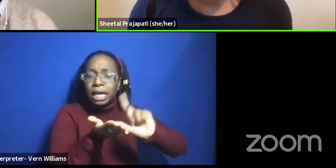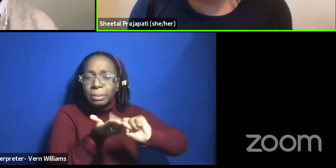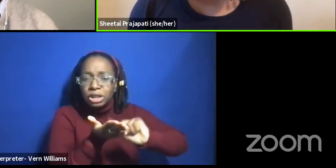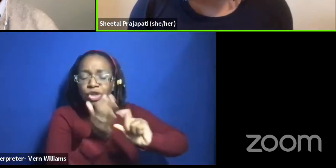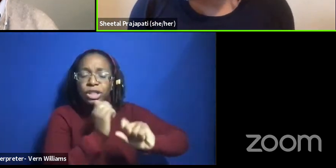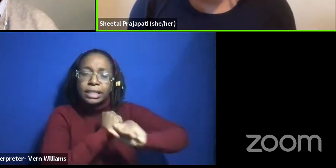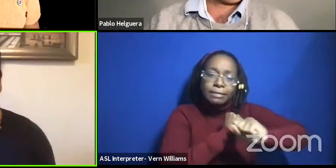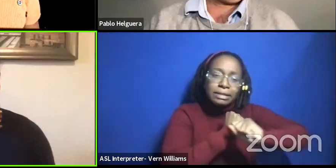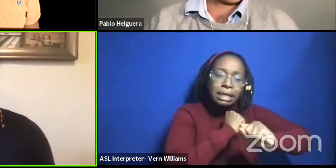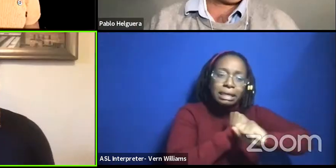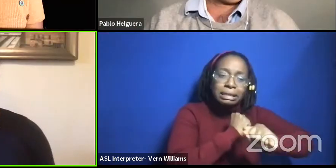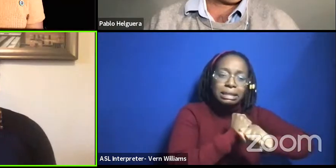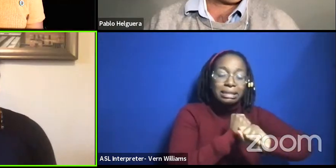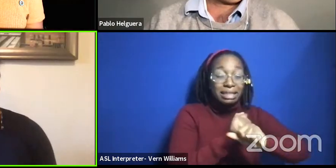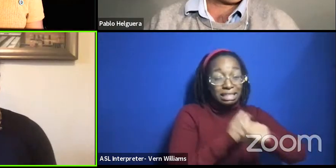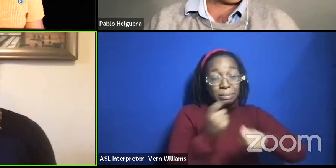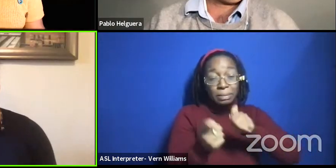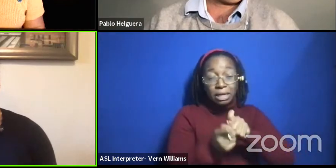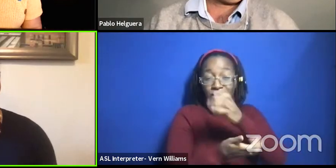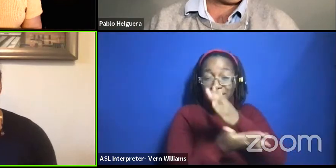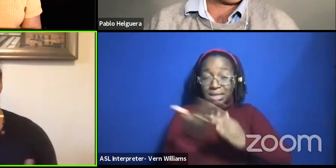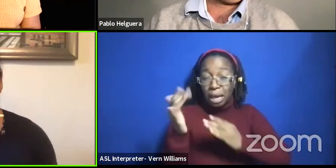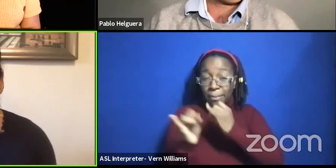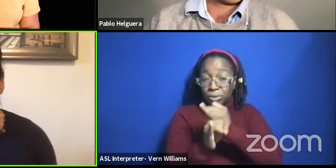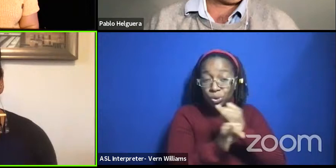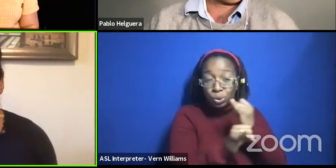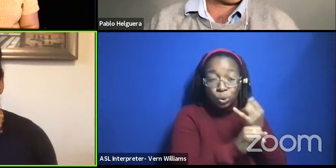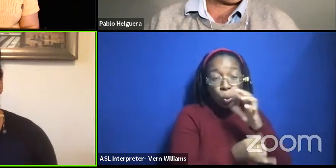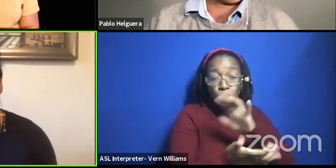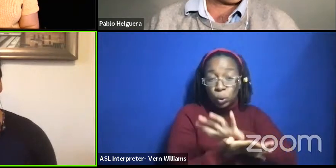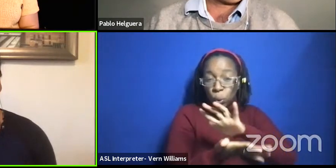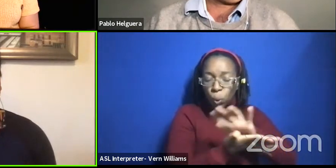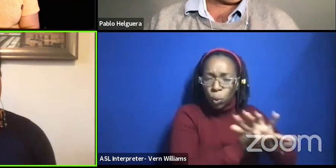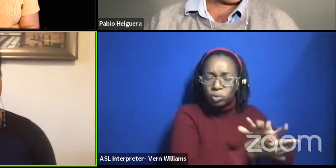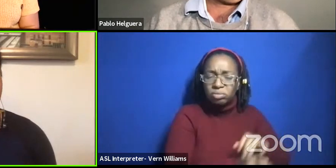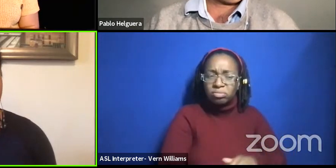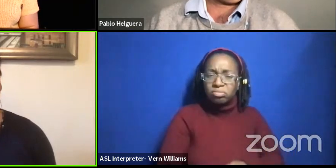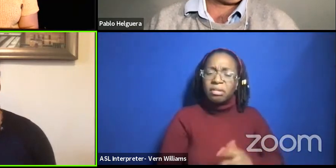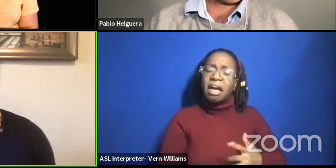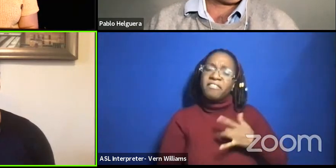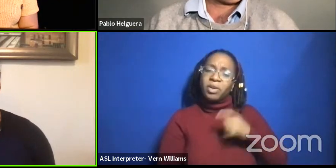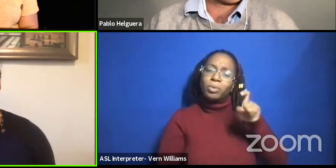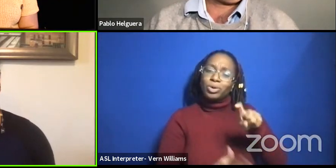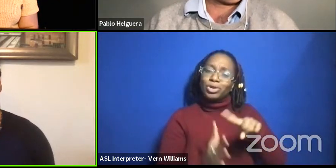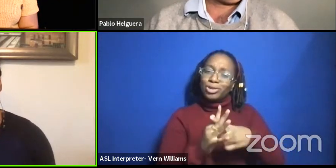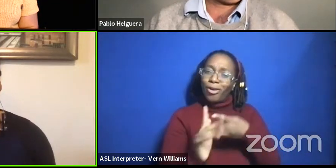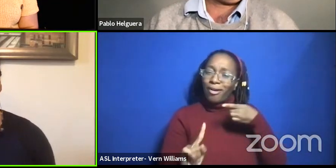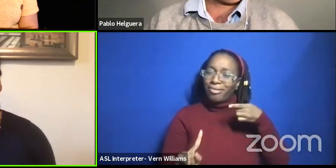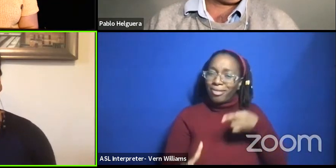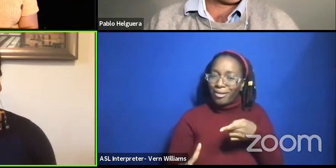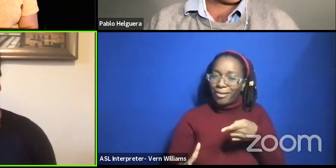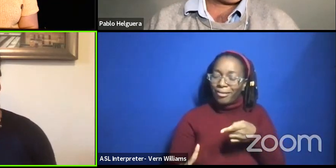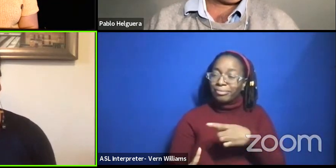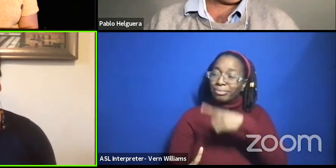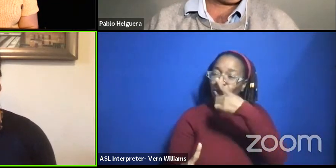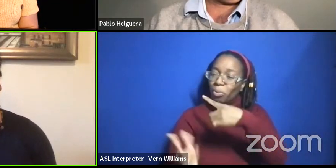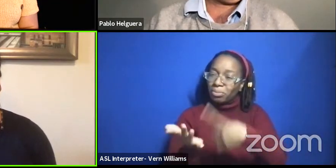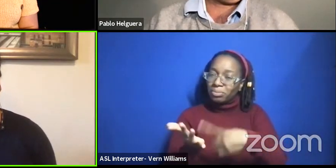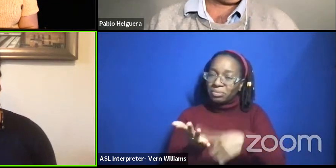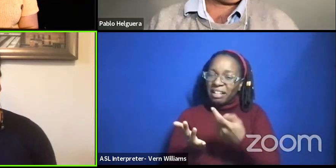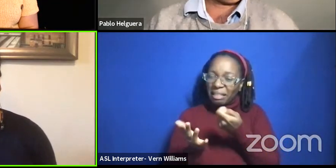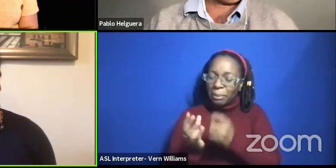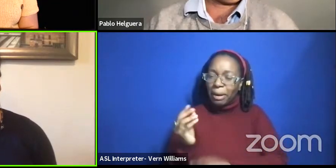lot of cases. And I thought that might be a good place for us to start. I would love to hear you talk a little bit